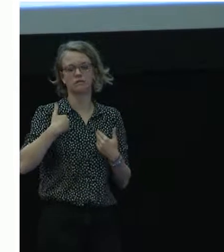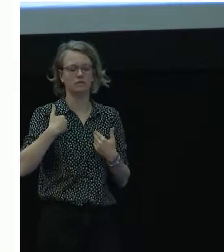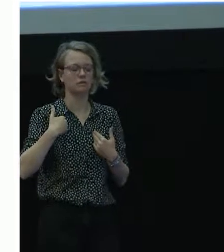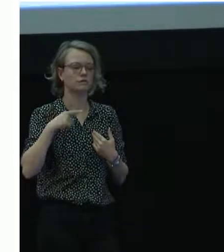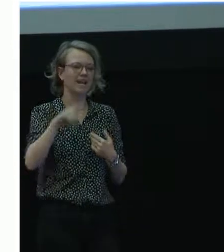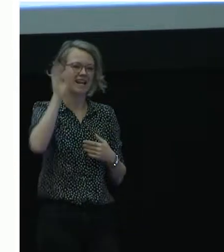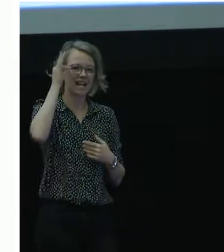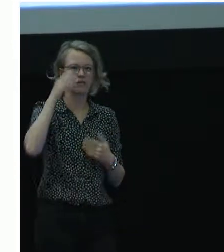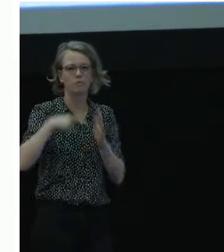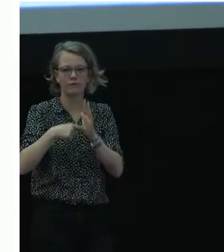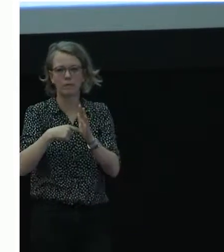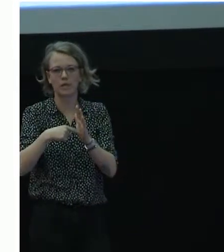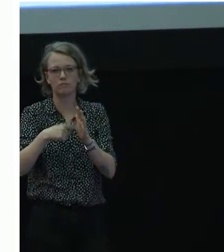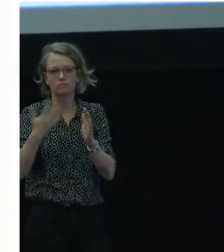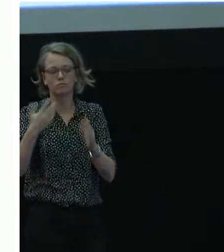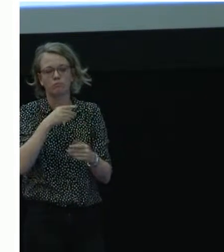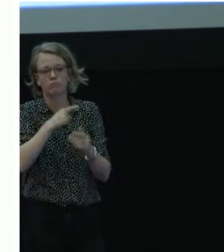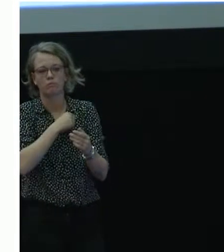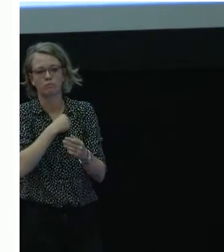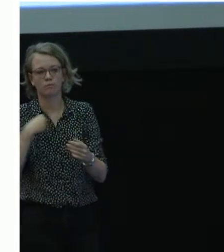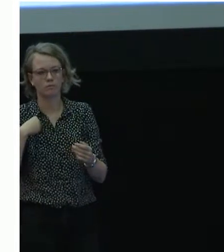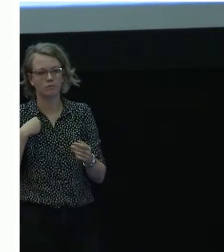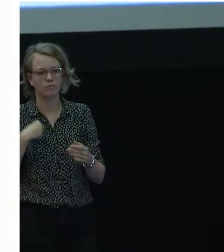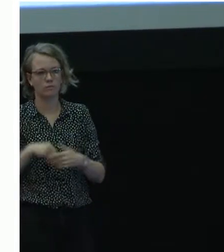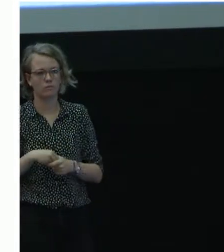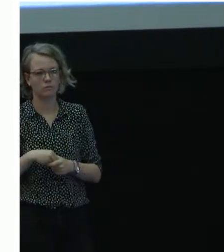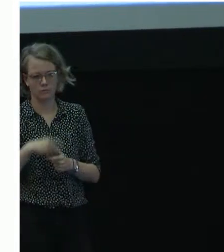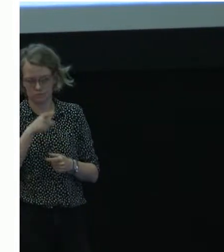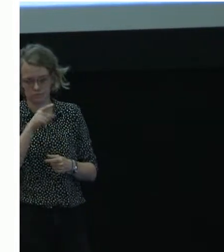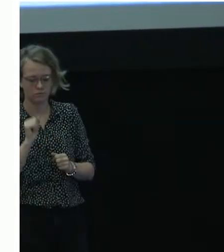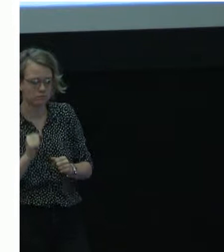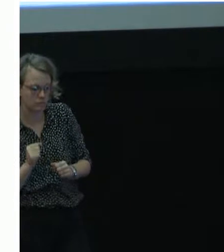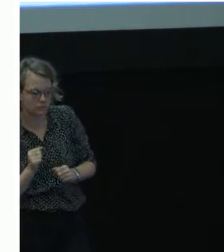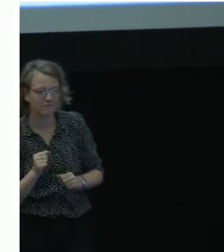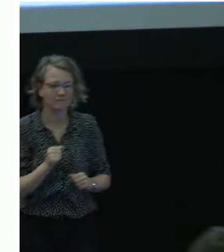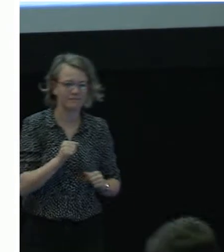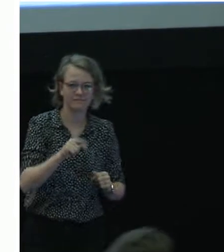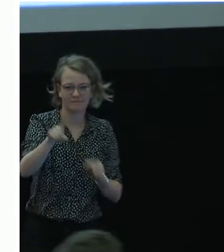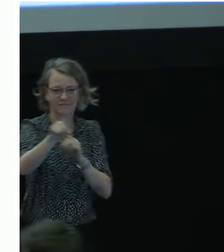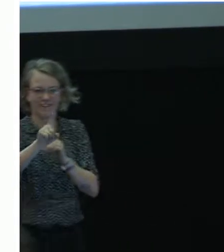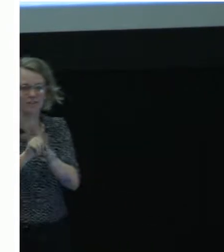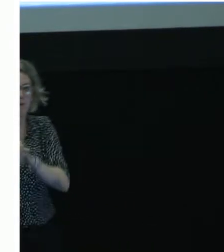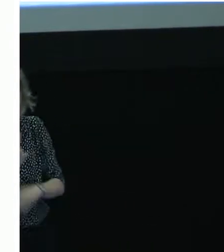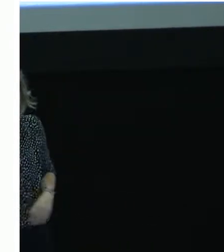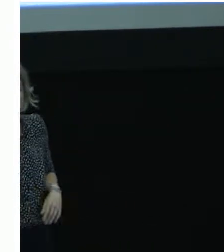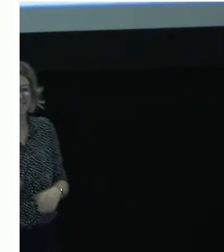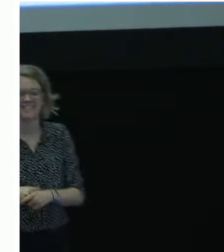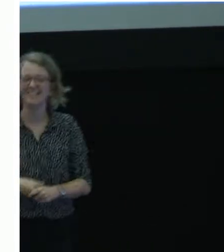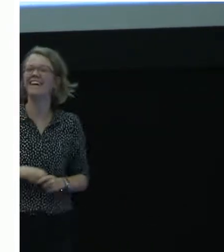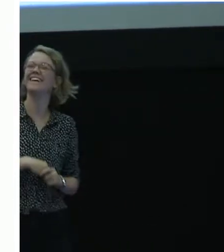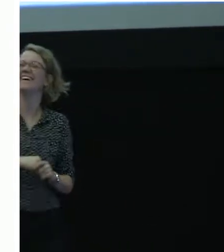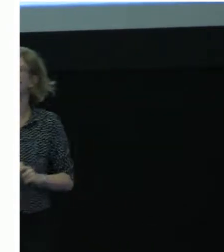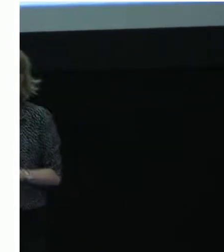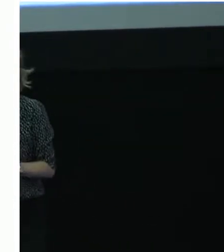So it's important to understand that deaf people, sorry, Mr. Photographer, you're in our line of